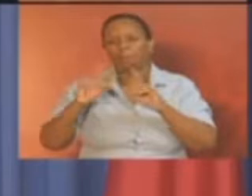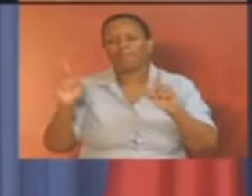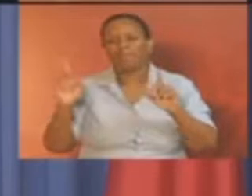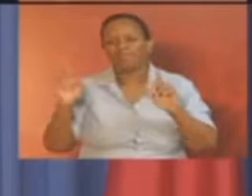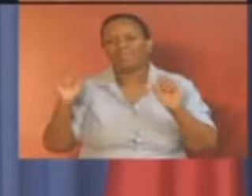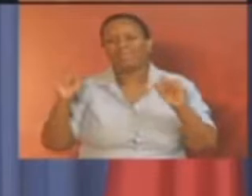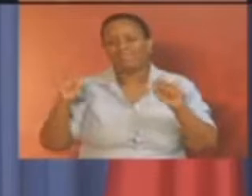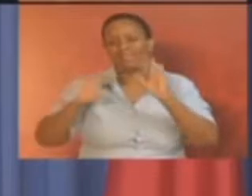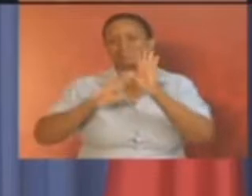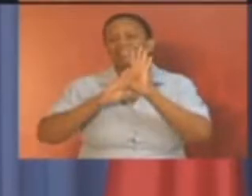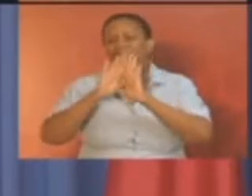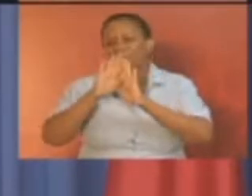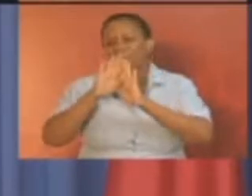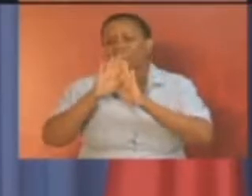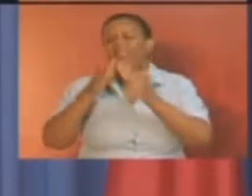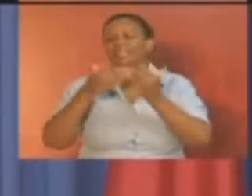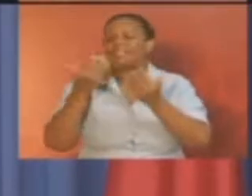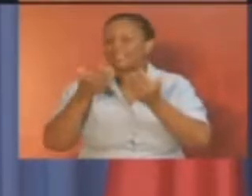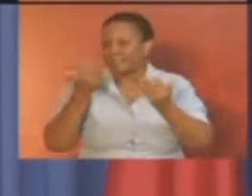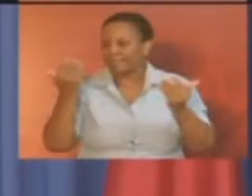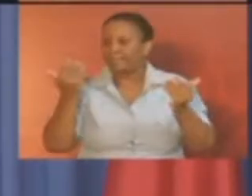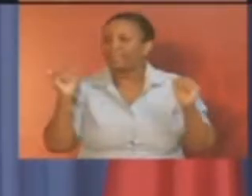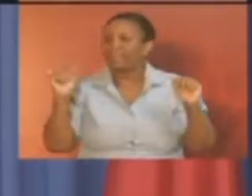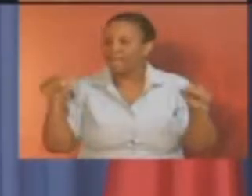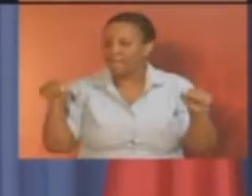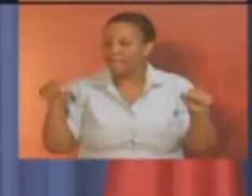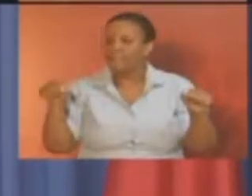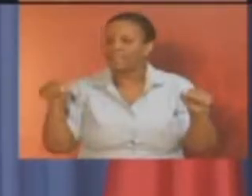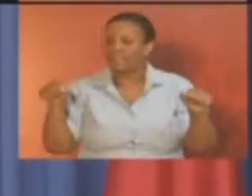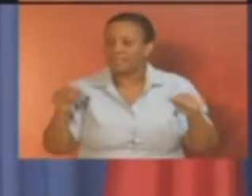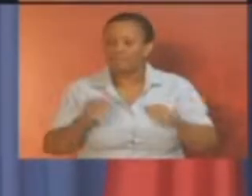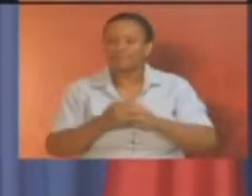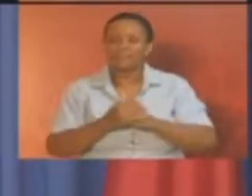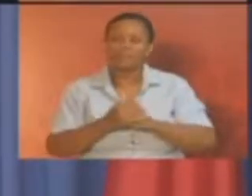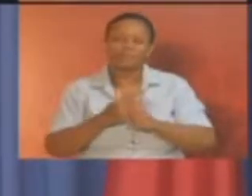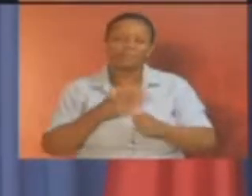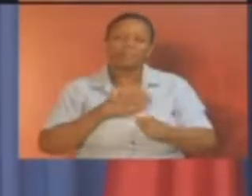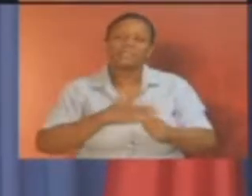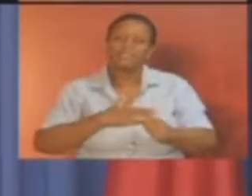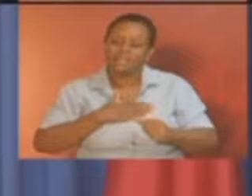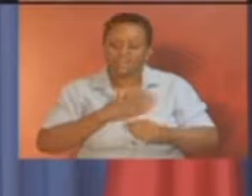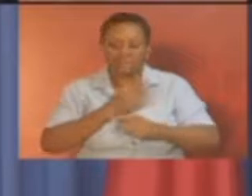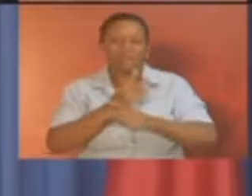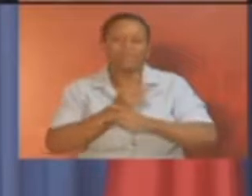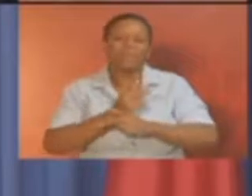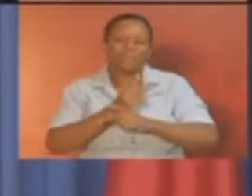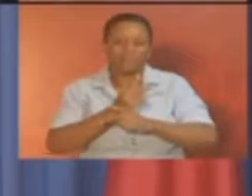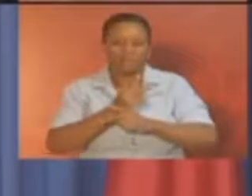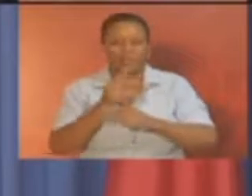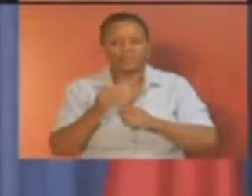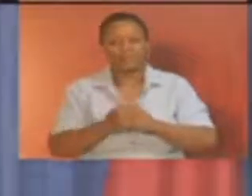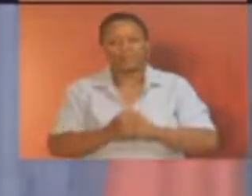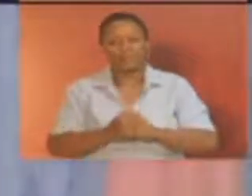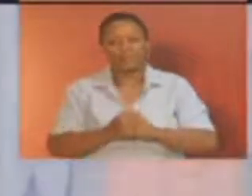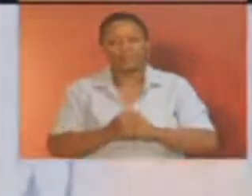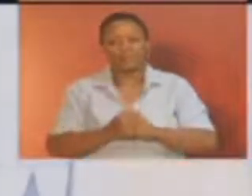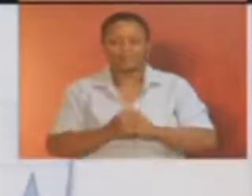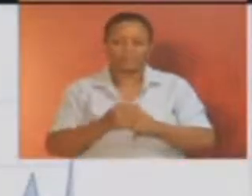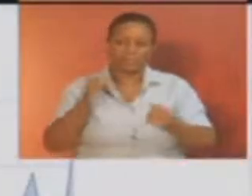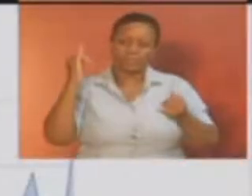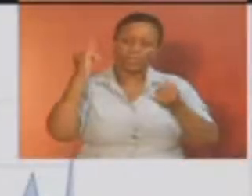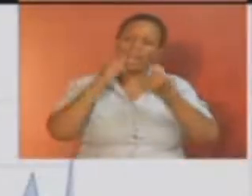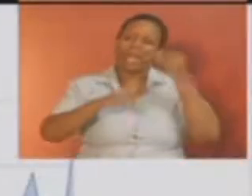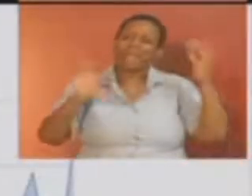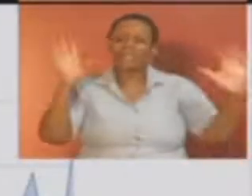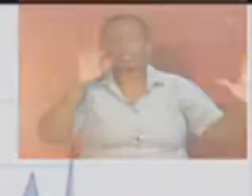within 48 hours that changes the entire demographic of that graph and direction. And this is one last slide that I wanted to highlight to you about